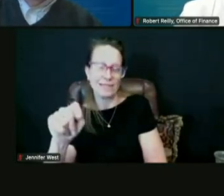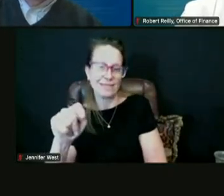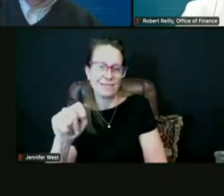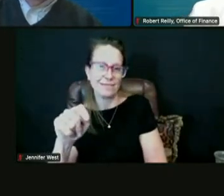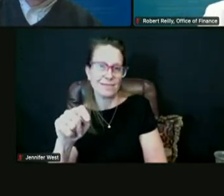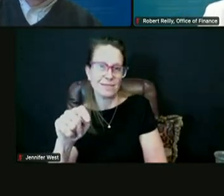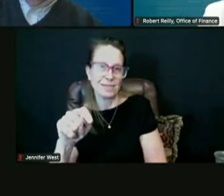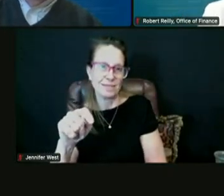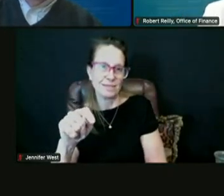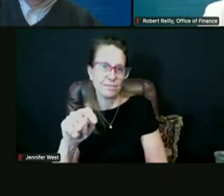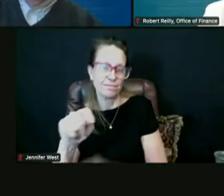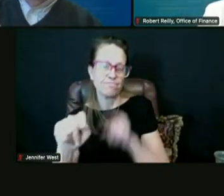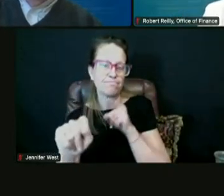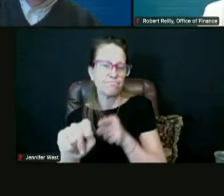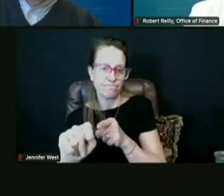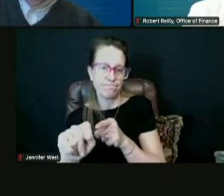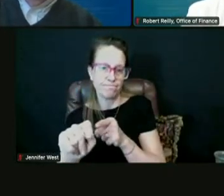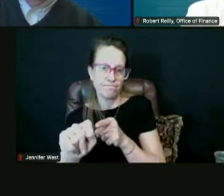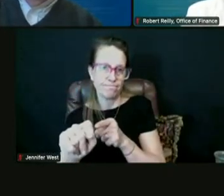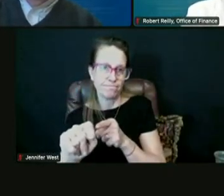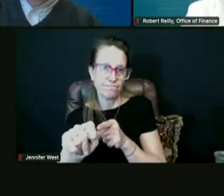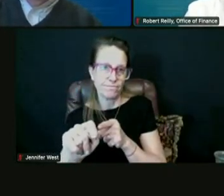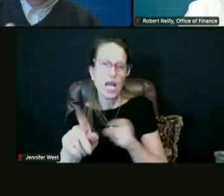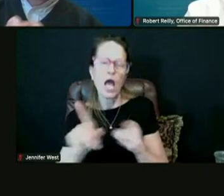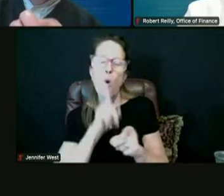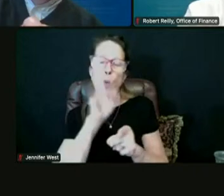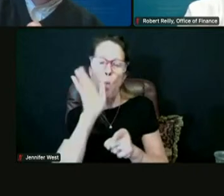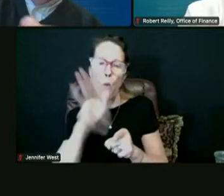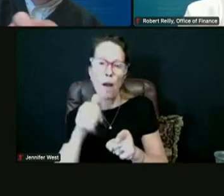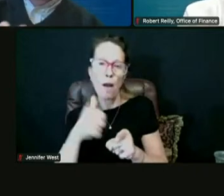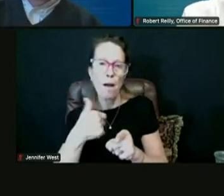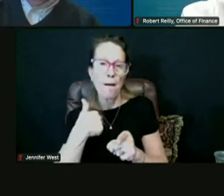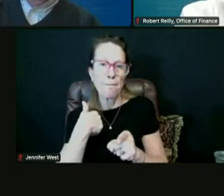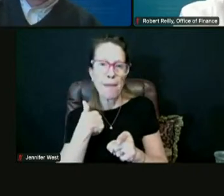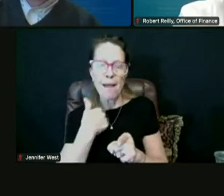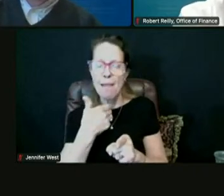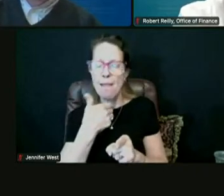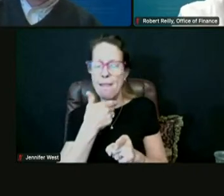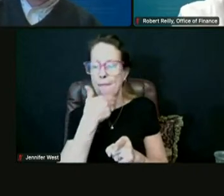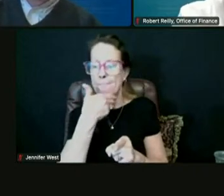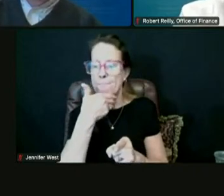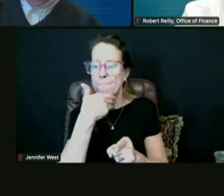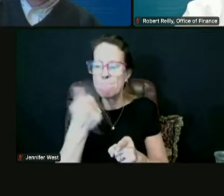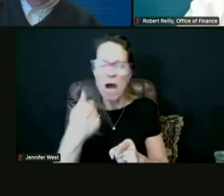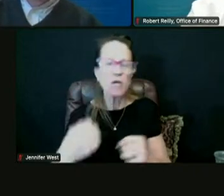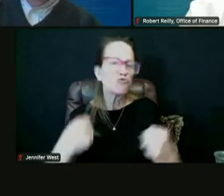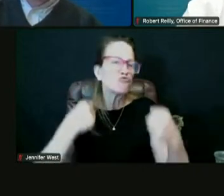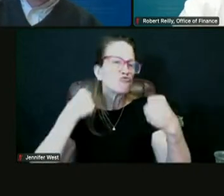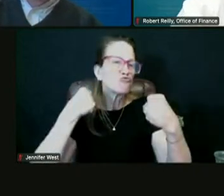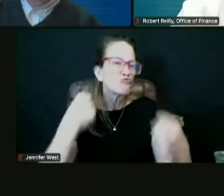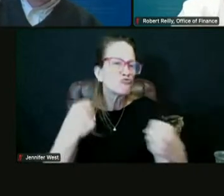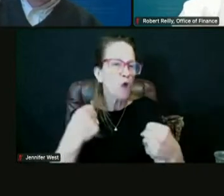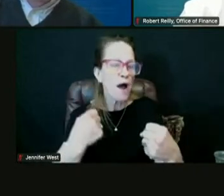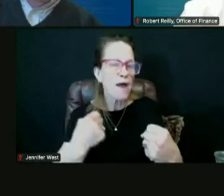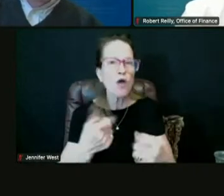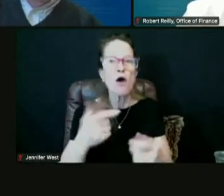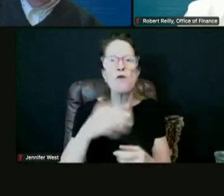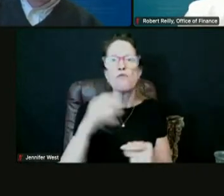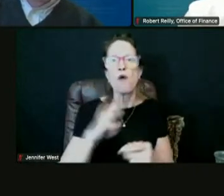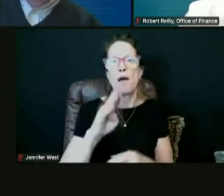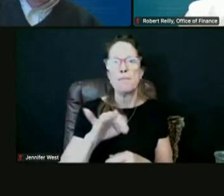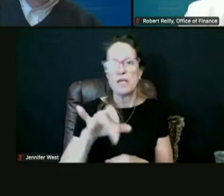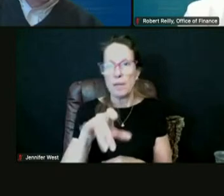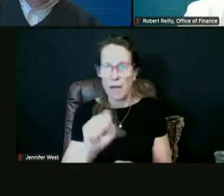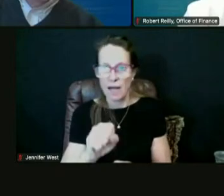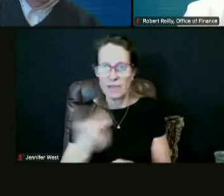the blueprint is actually going to be one of the biggest pillars moving forward in our budget over the next few years. And it's important for everyone